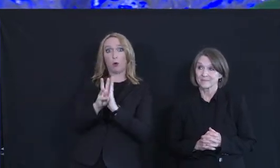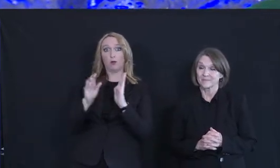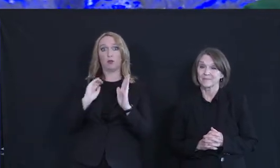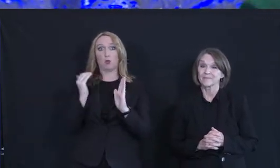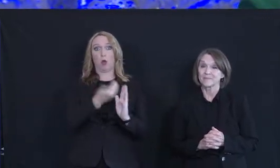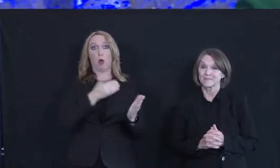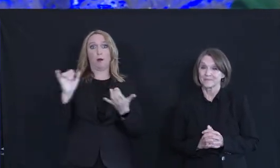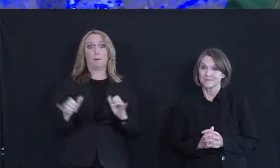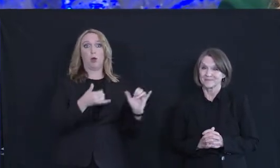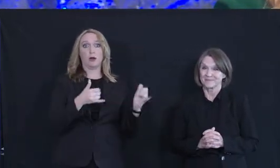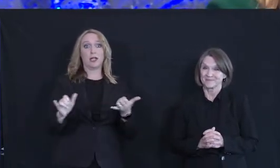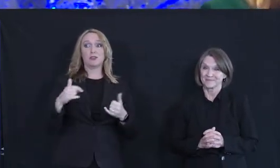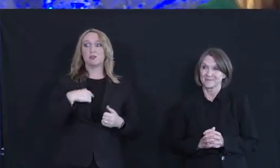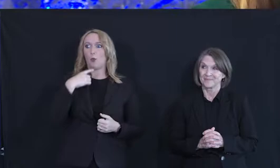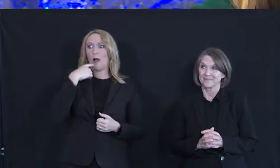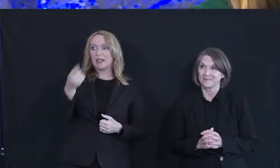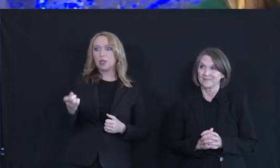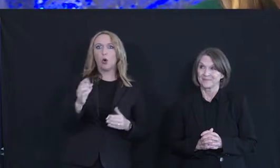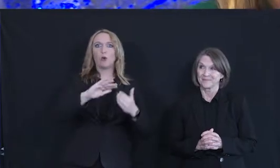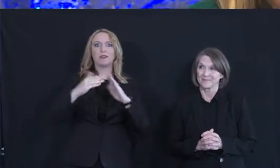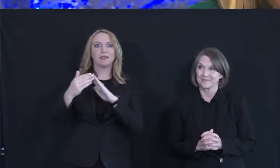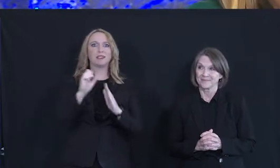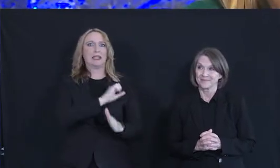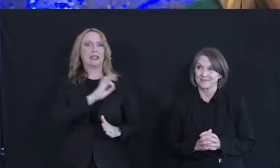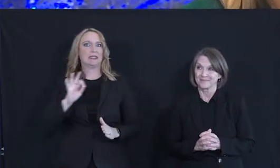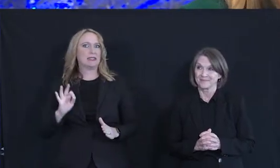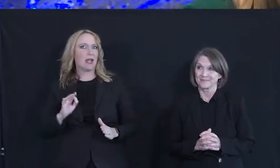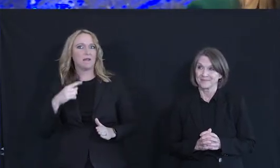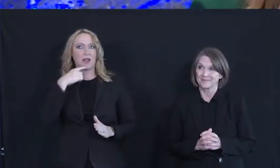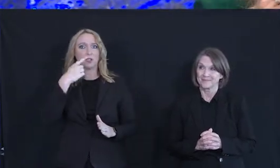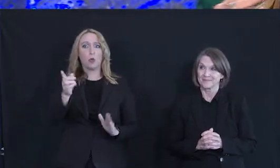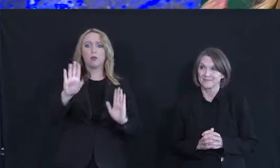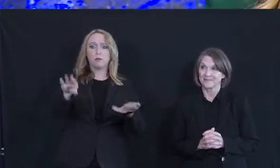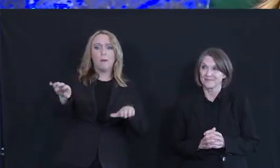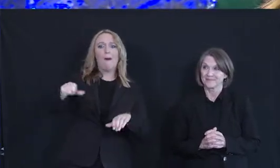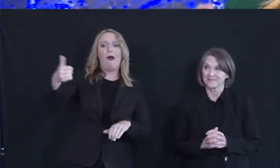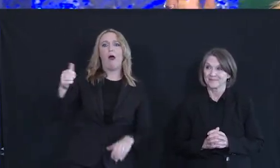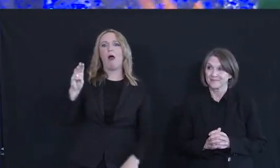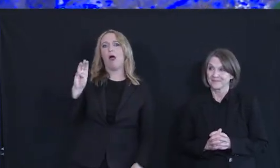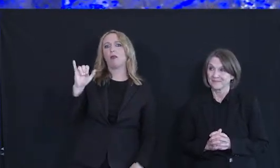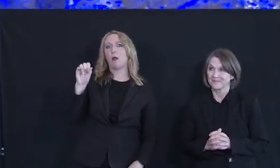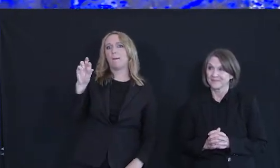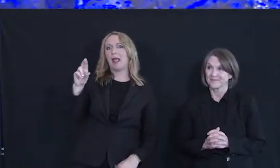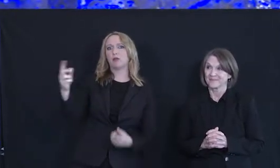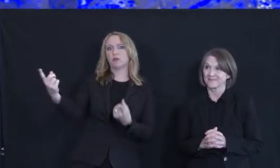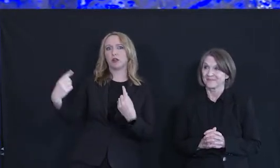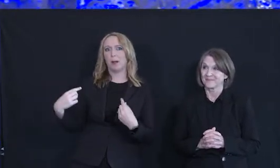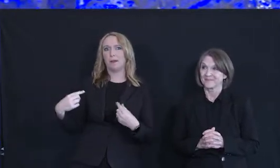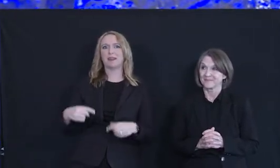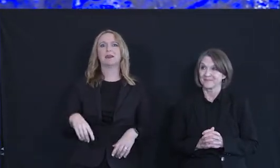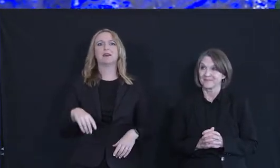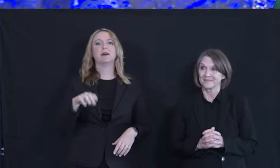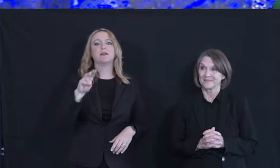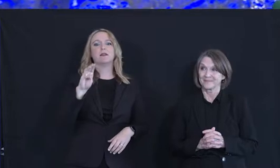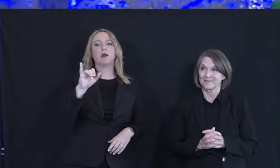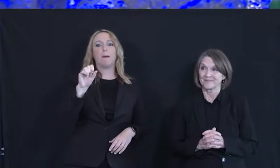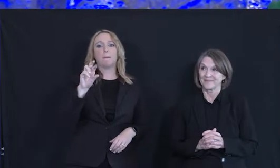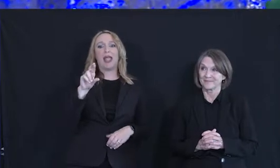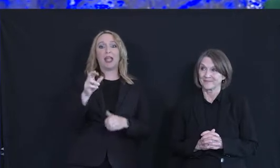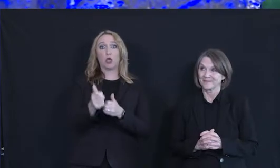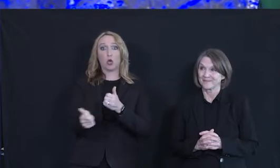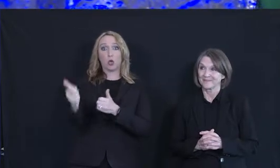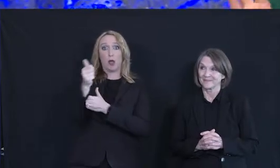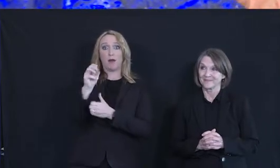Mayors were coming and we're all they're kind of like staying up there having a cocktail and mayor Suarez mayor Miami it's cold in Austin